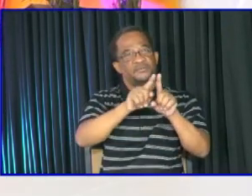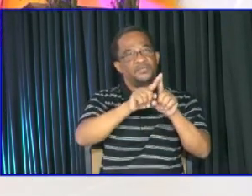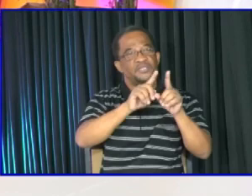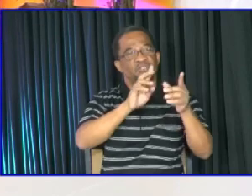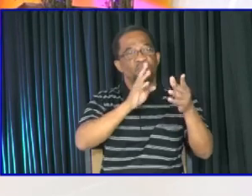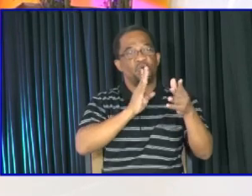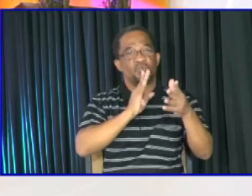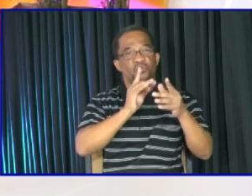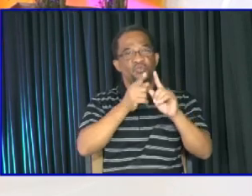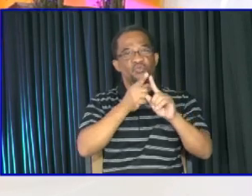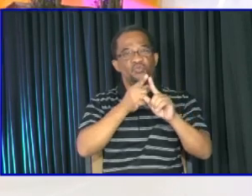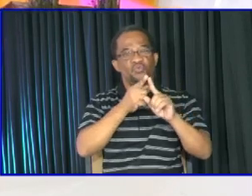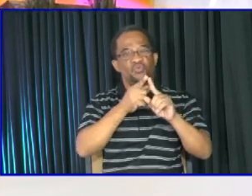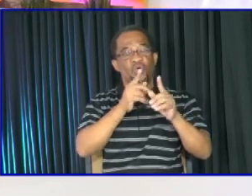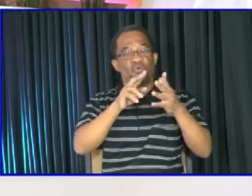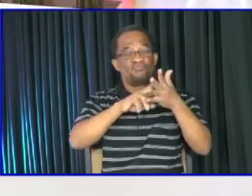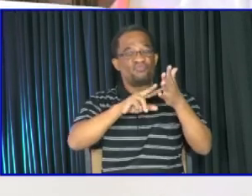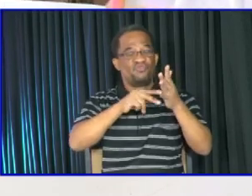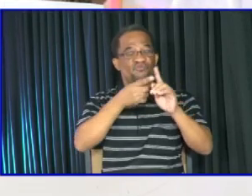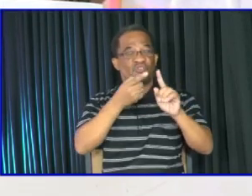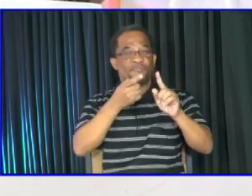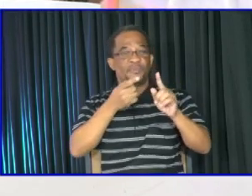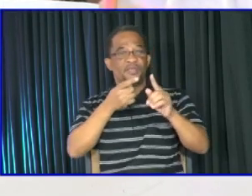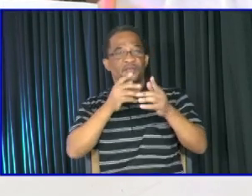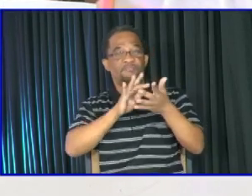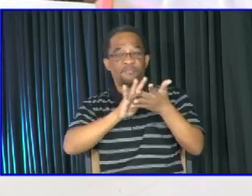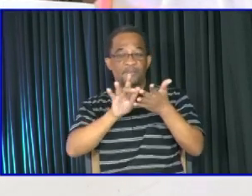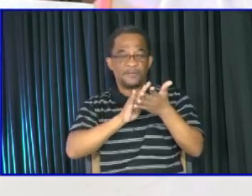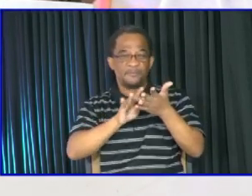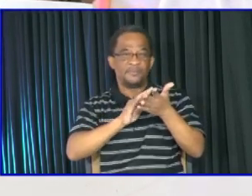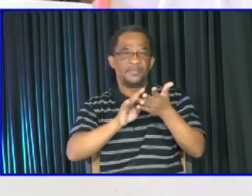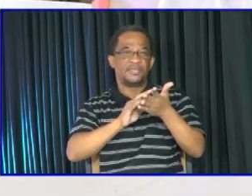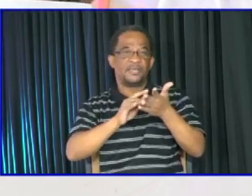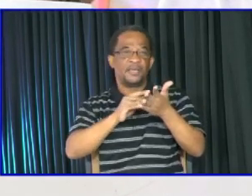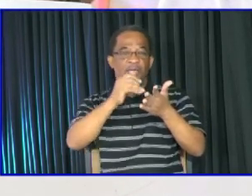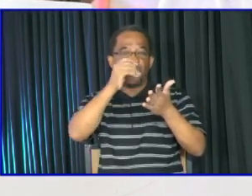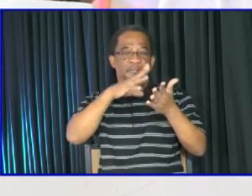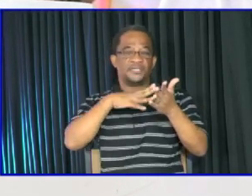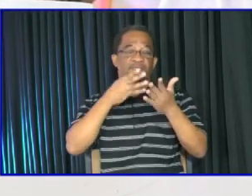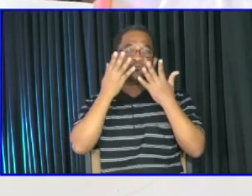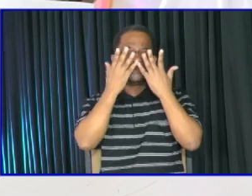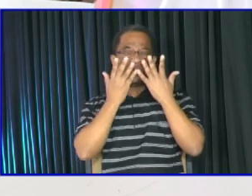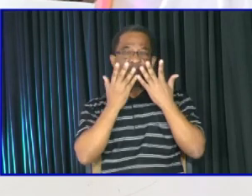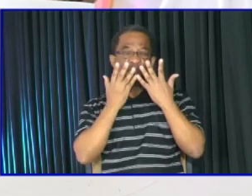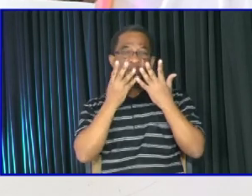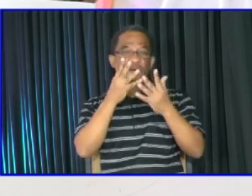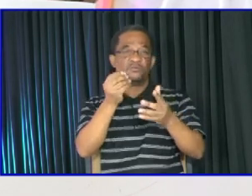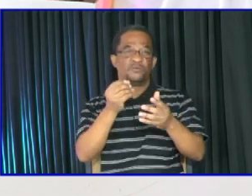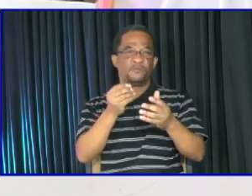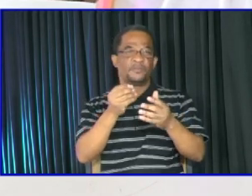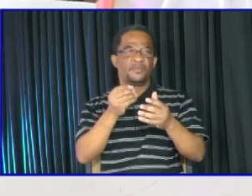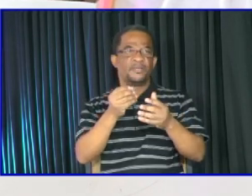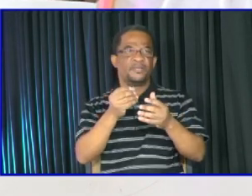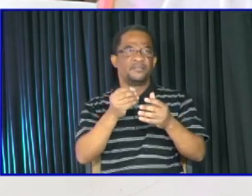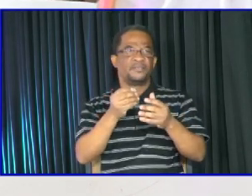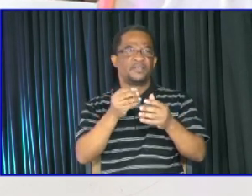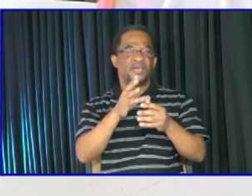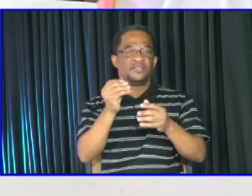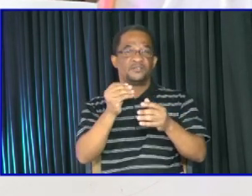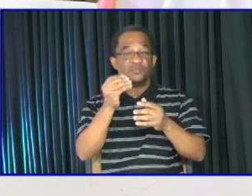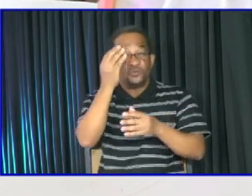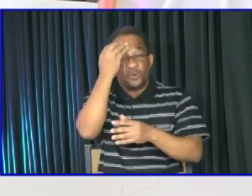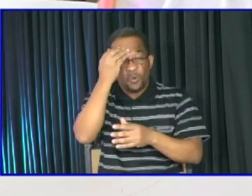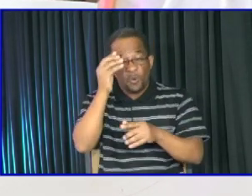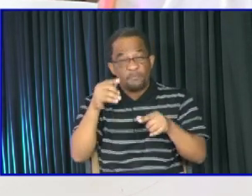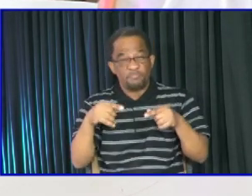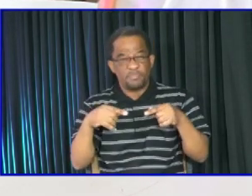He is despised and rejected of men, a man of sorrows and acquainted with grief,